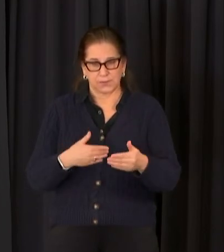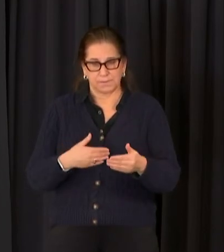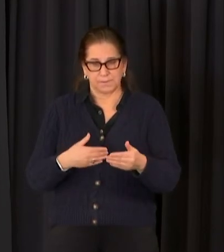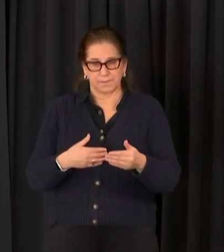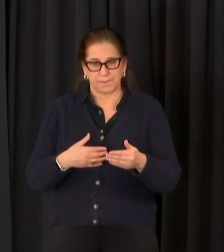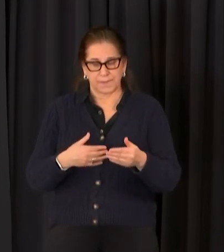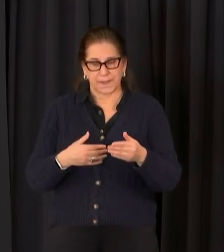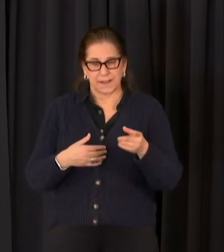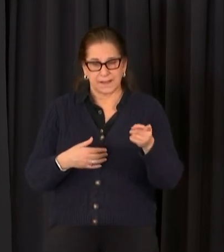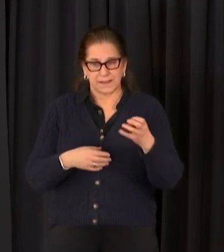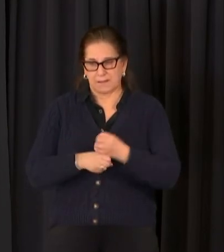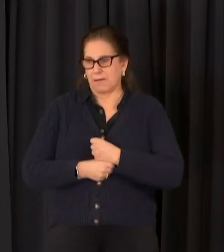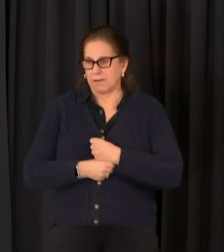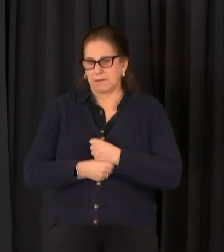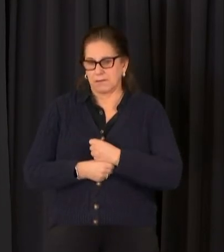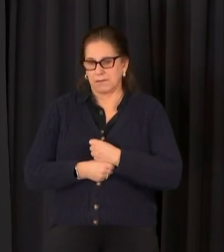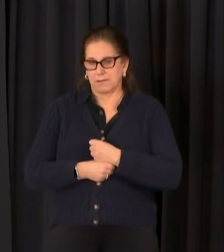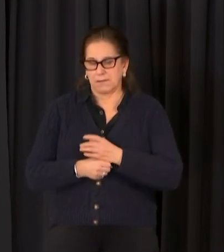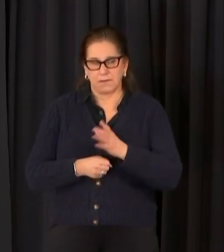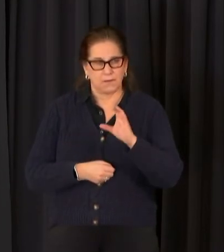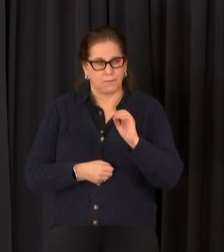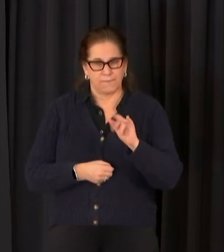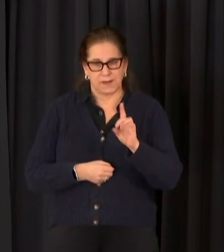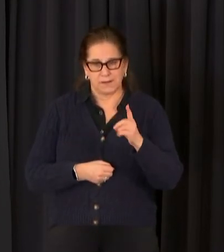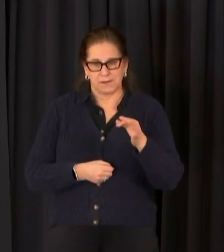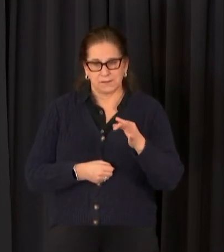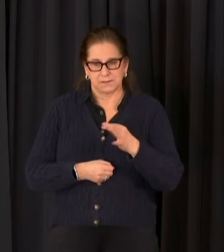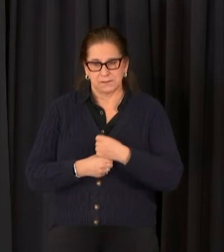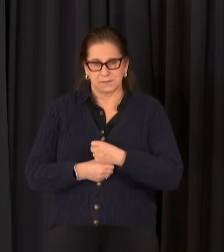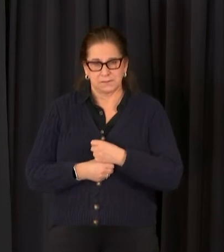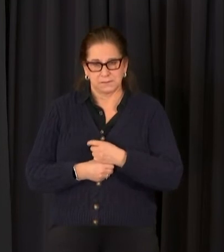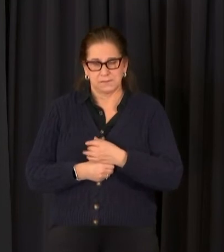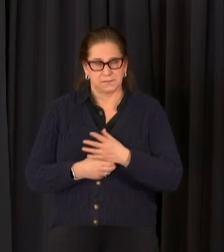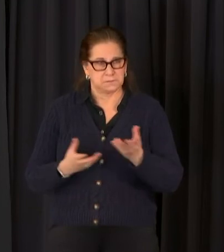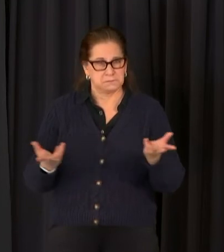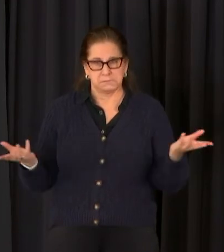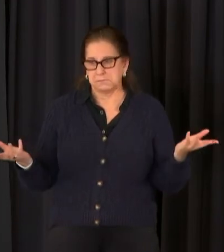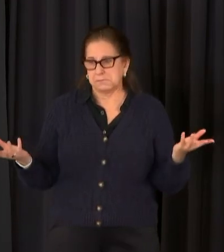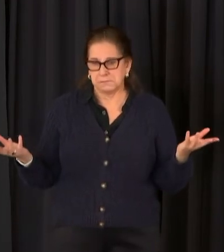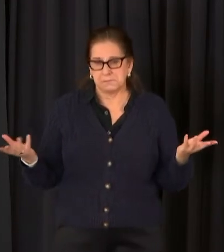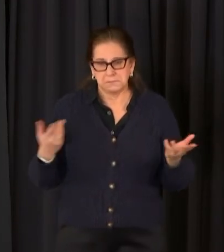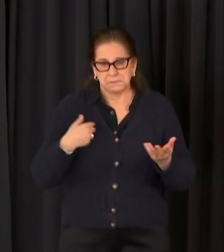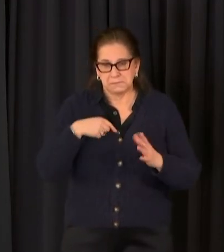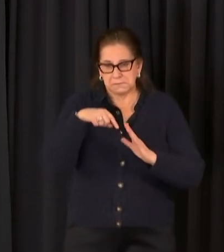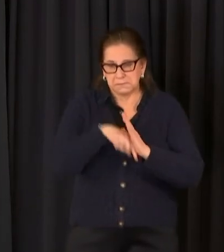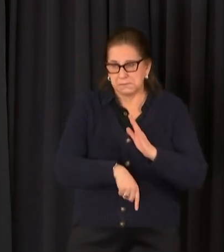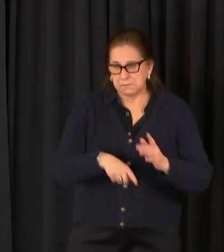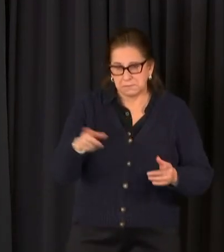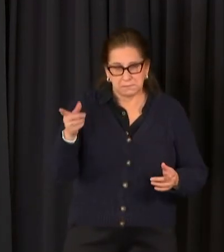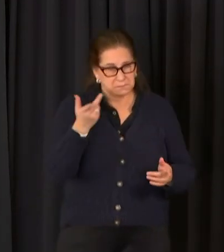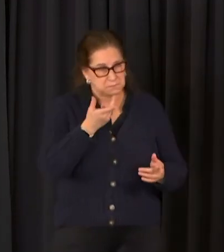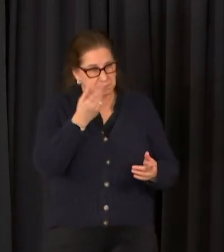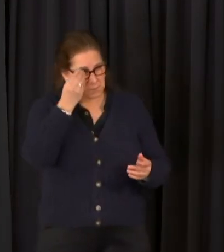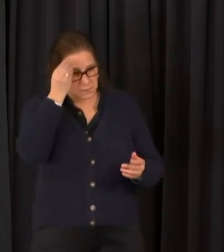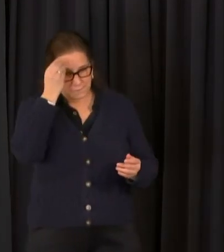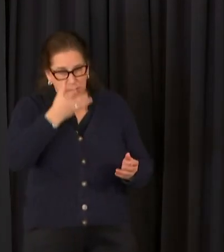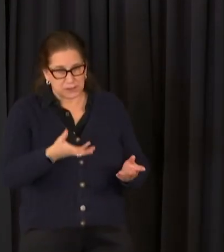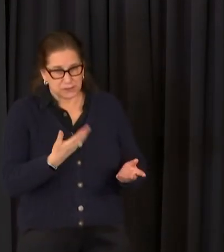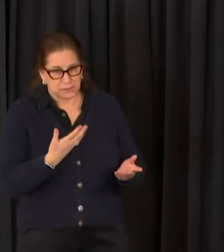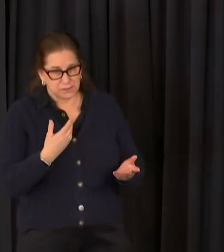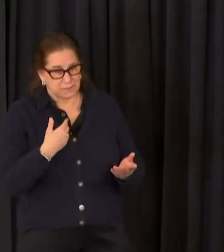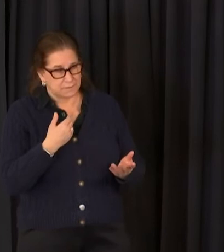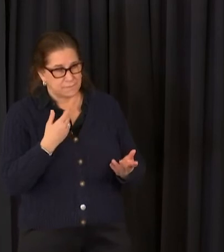notified us that she had COVID, and that's really all I can say about it. Do we know if she was in contact with anyone else or if